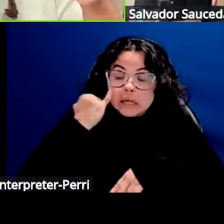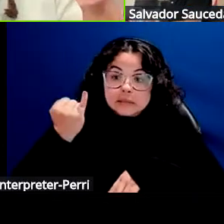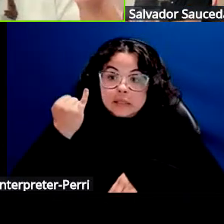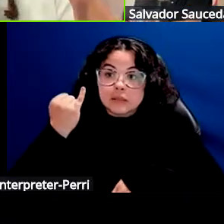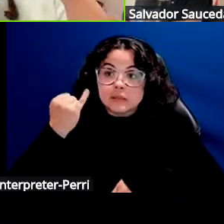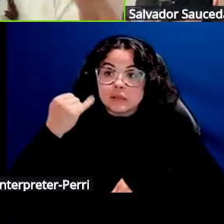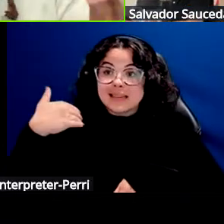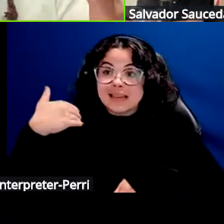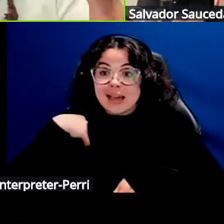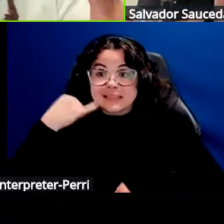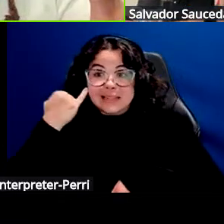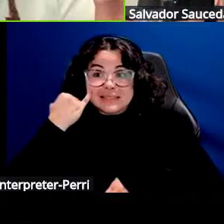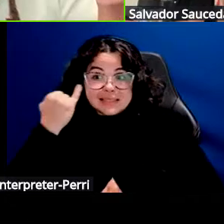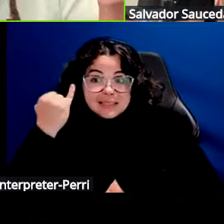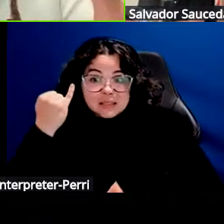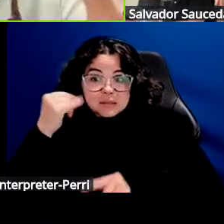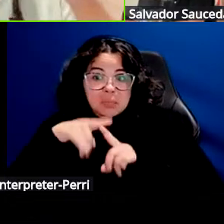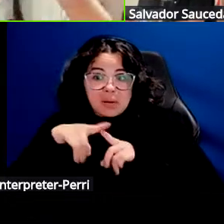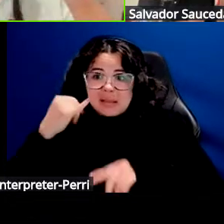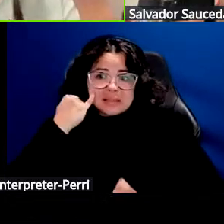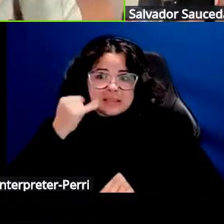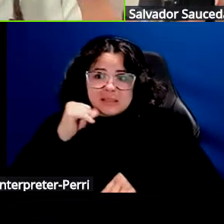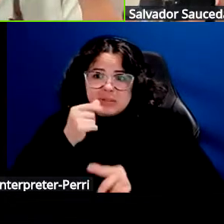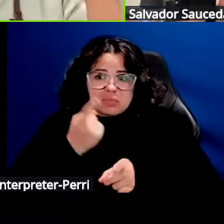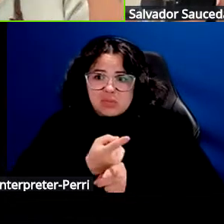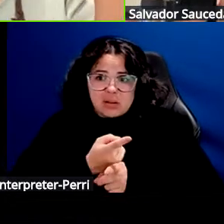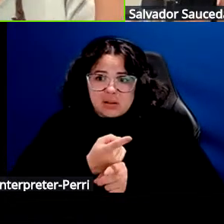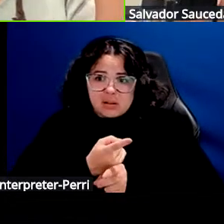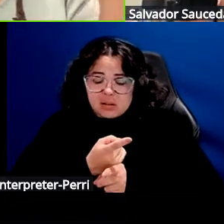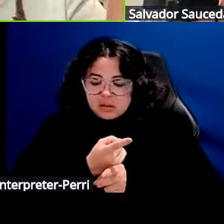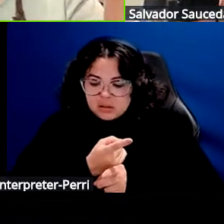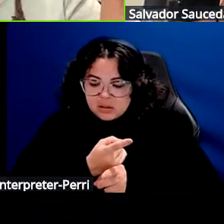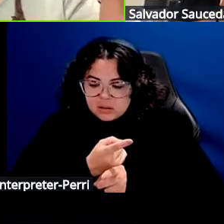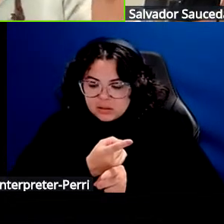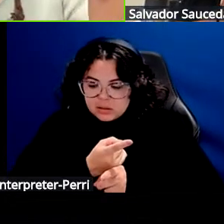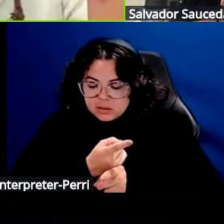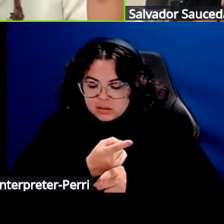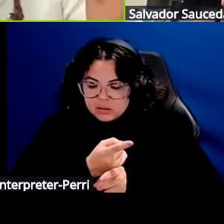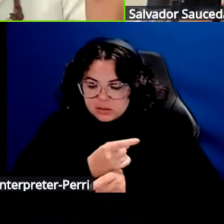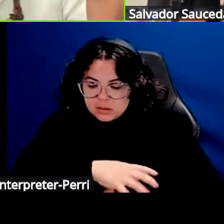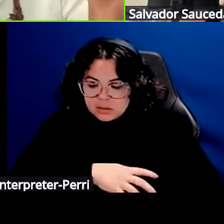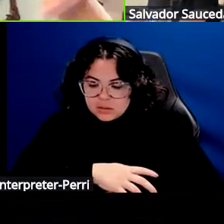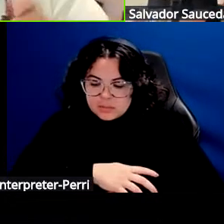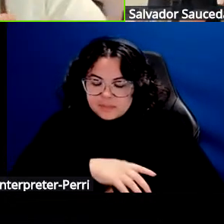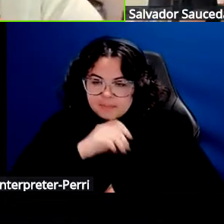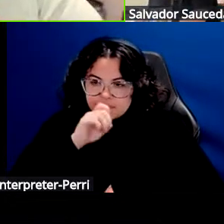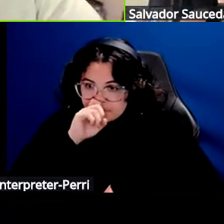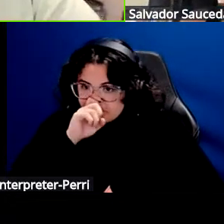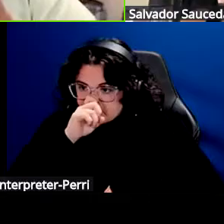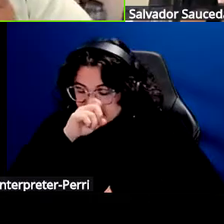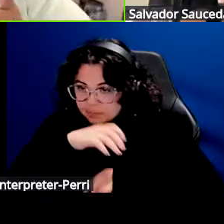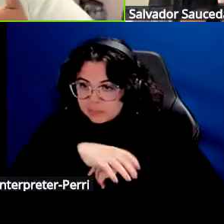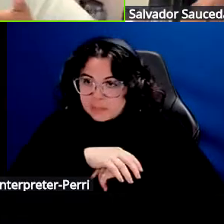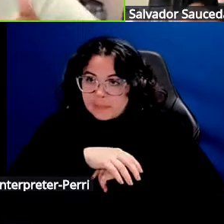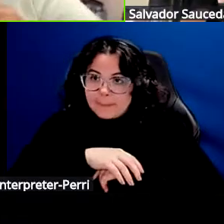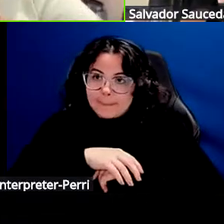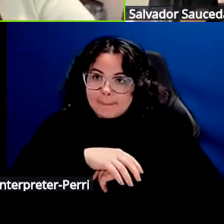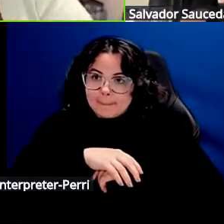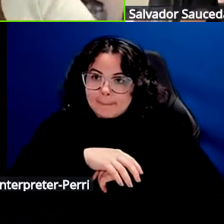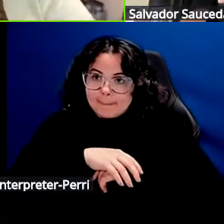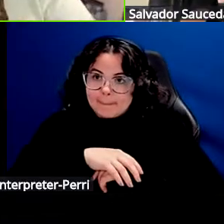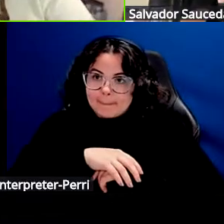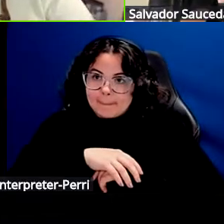has ideas, but the ideas are inaccurate because of the things that he's putting out and haven't